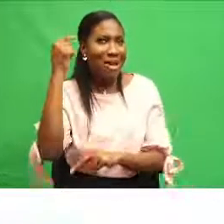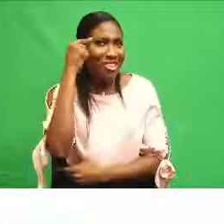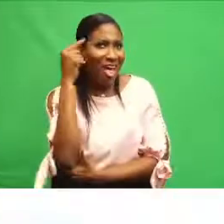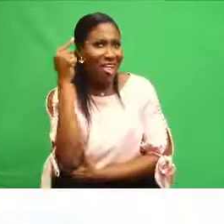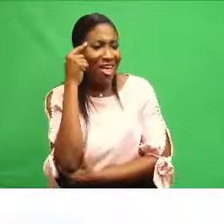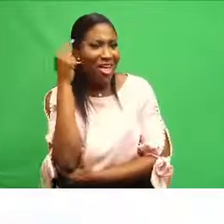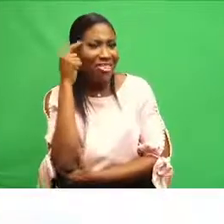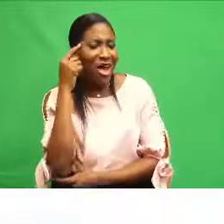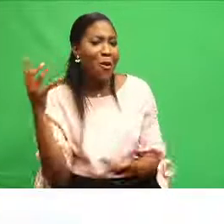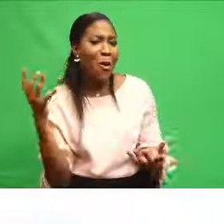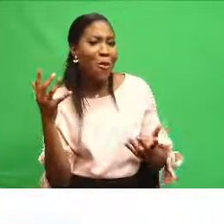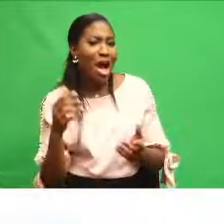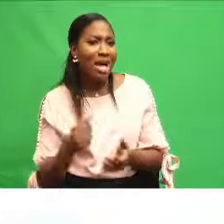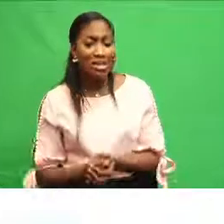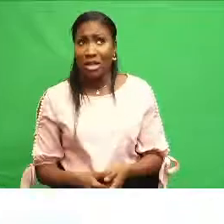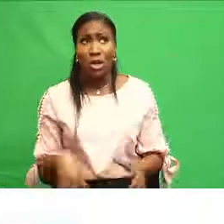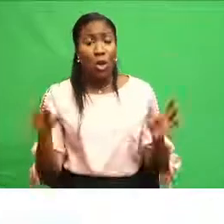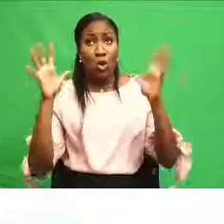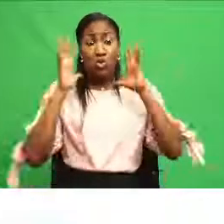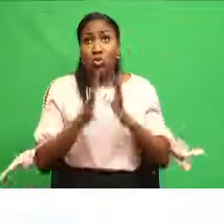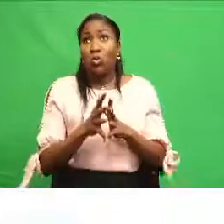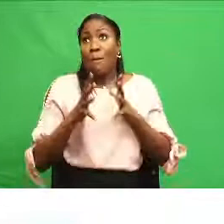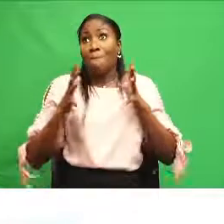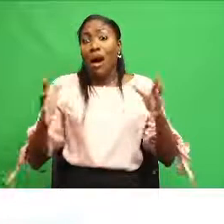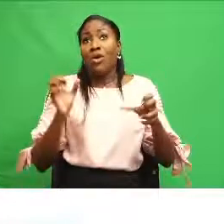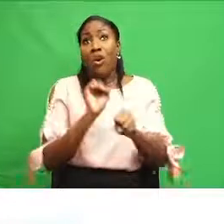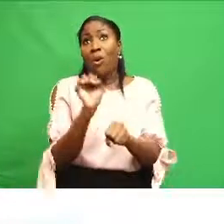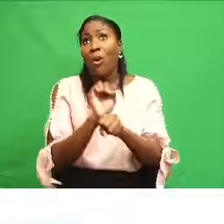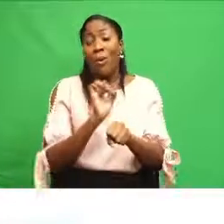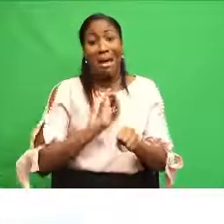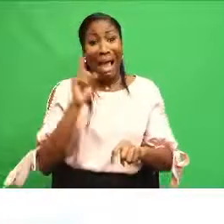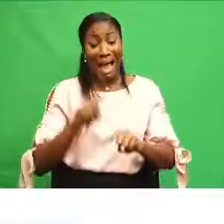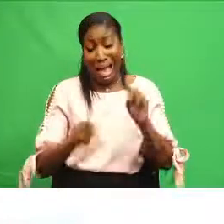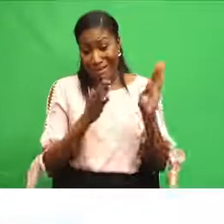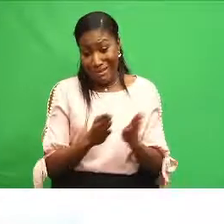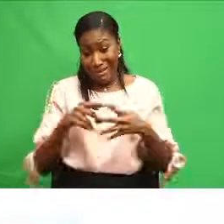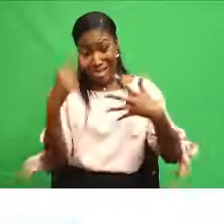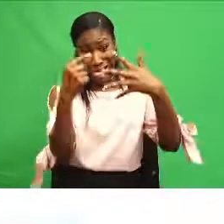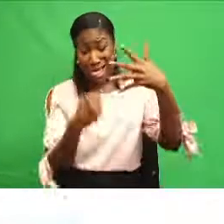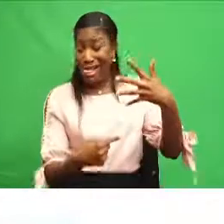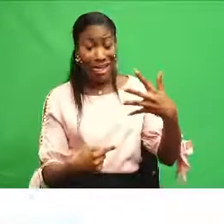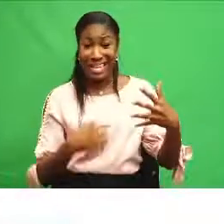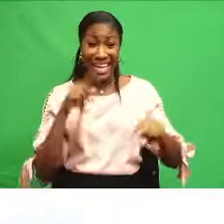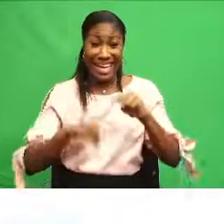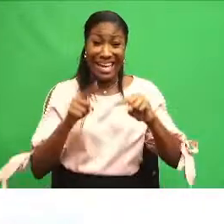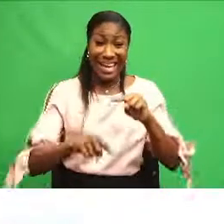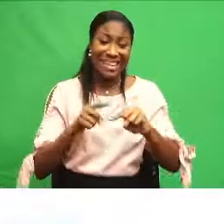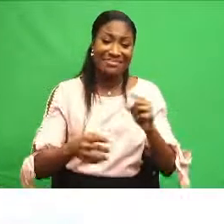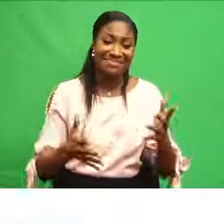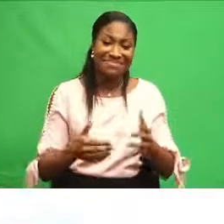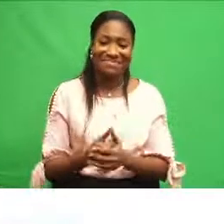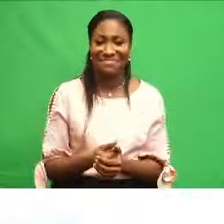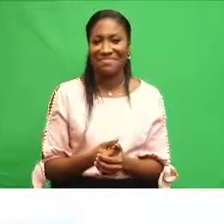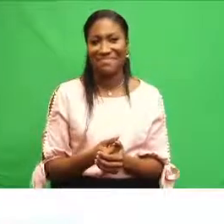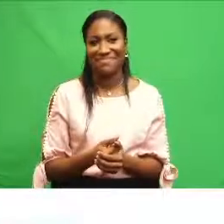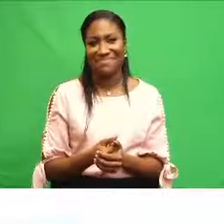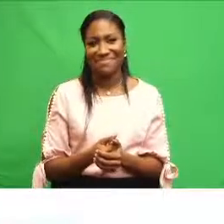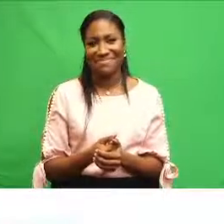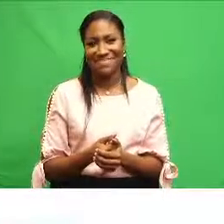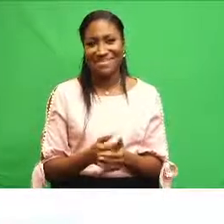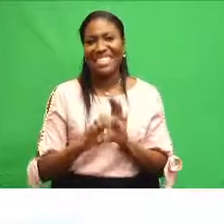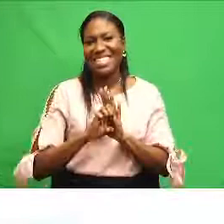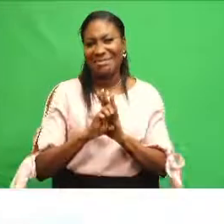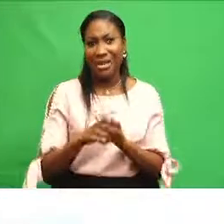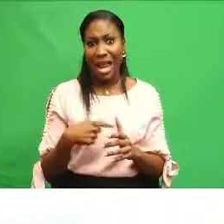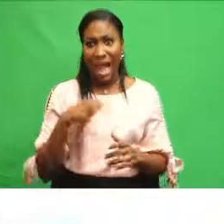is something that is so overwhelming that, you know, it's like just like the need to do